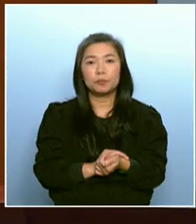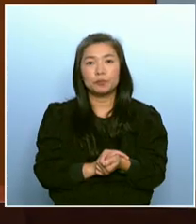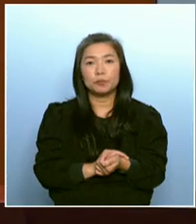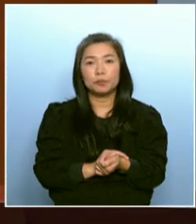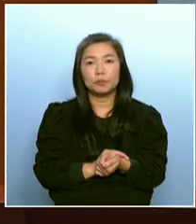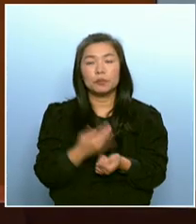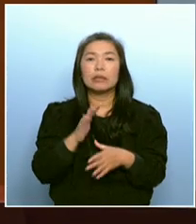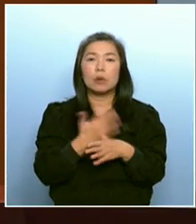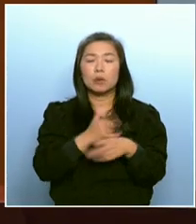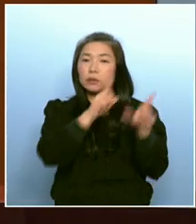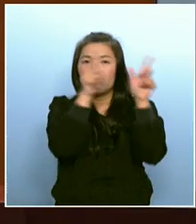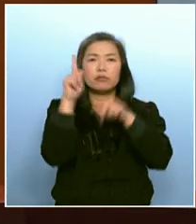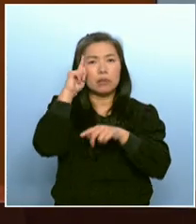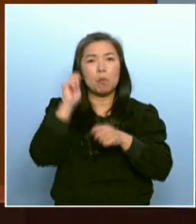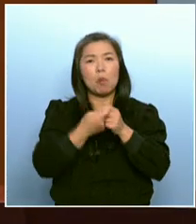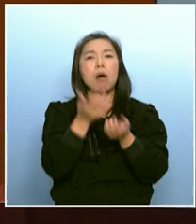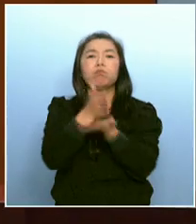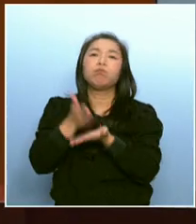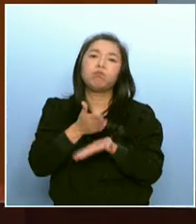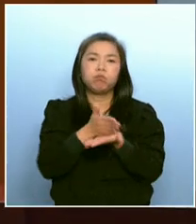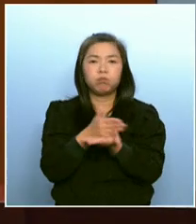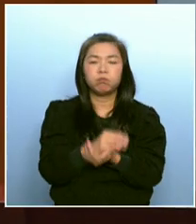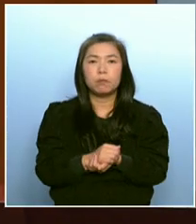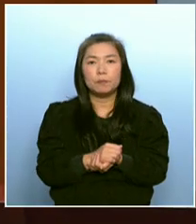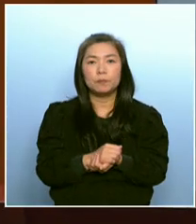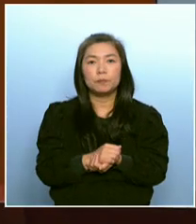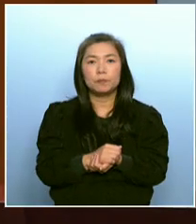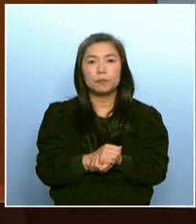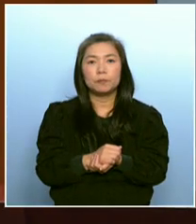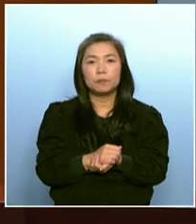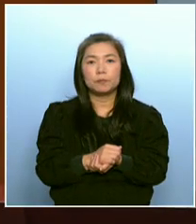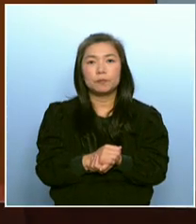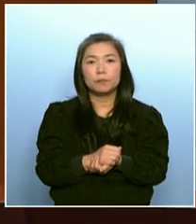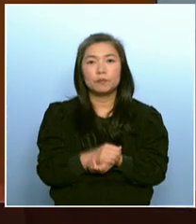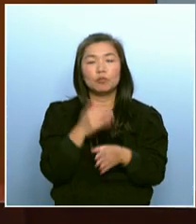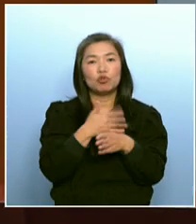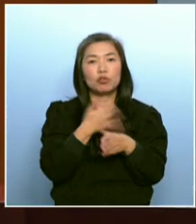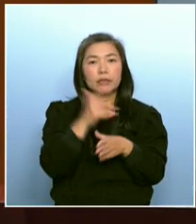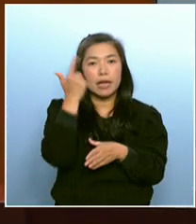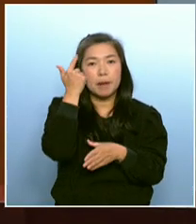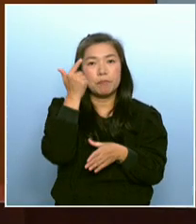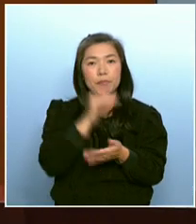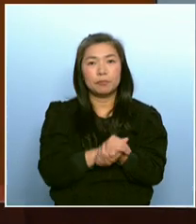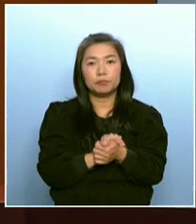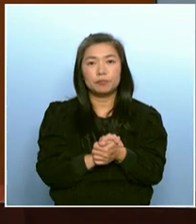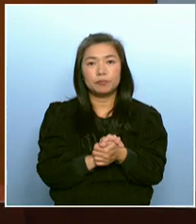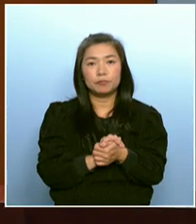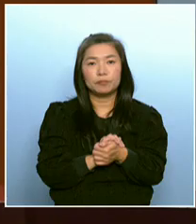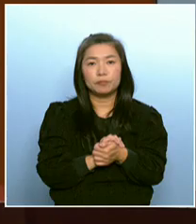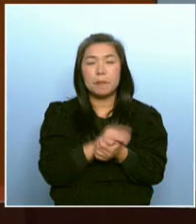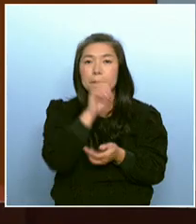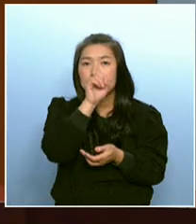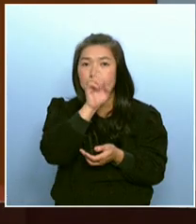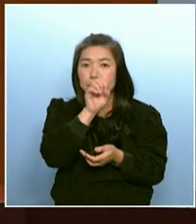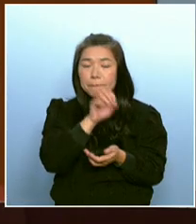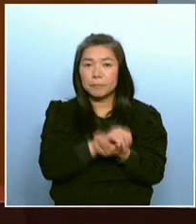providing elderly care service in the daytime, and in the evening, the same center can be used to provide services for